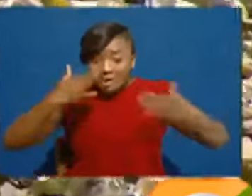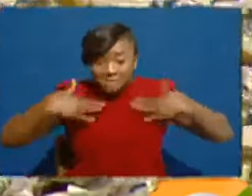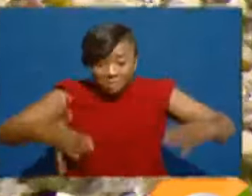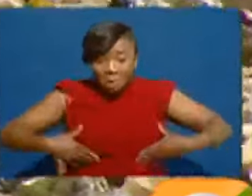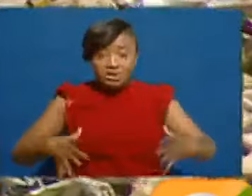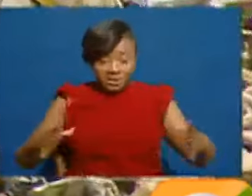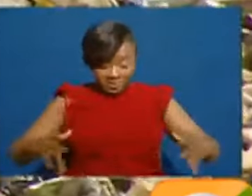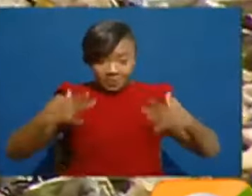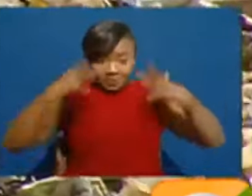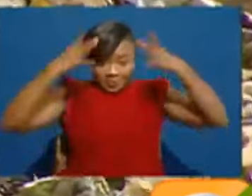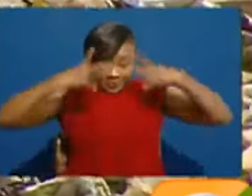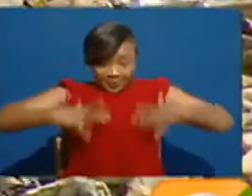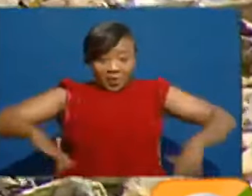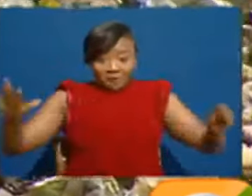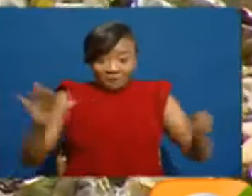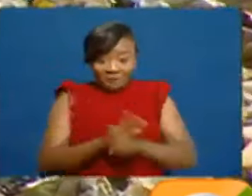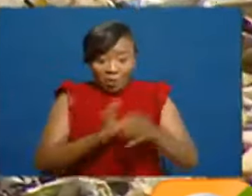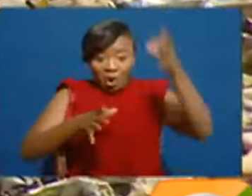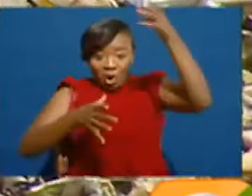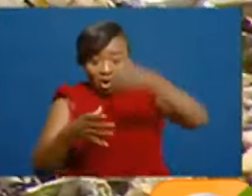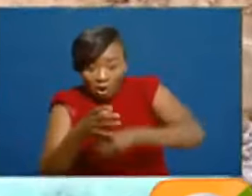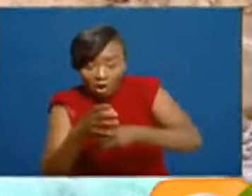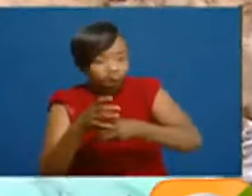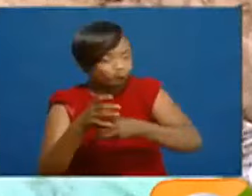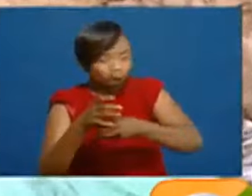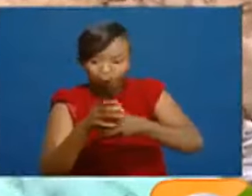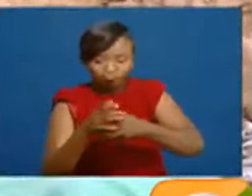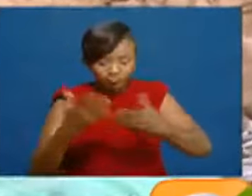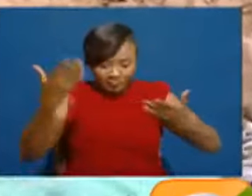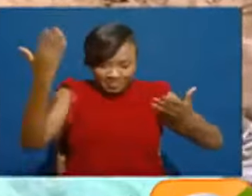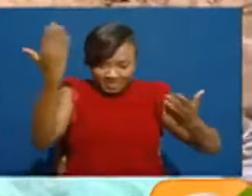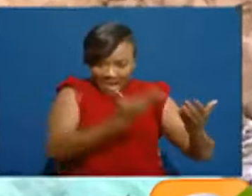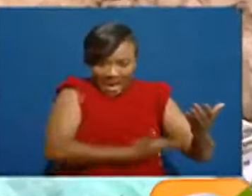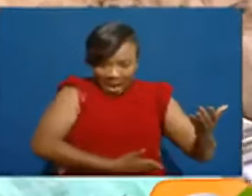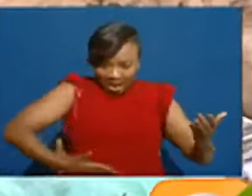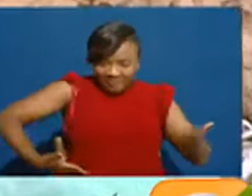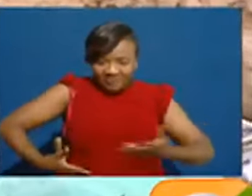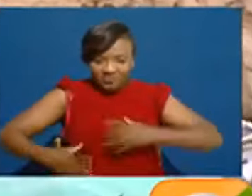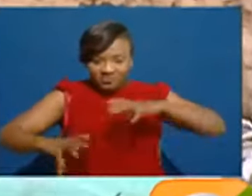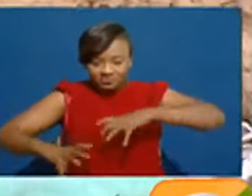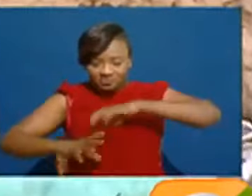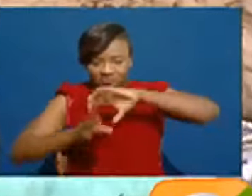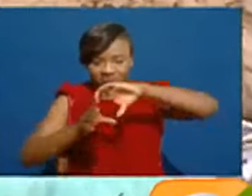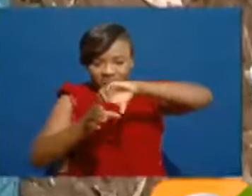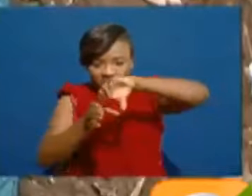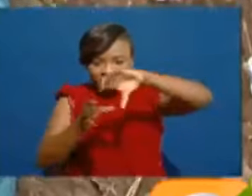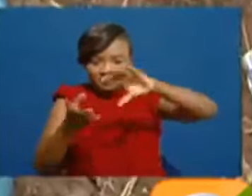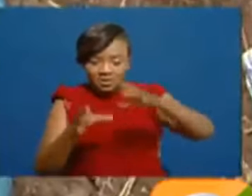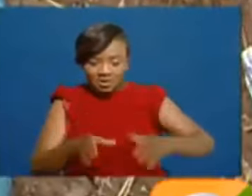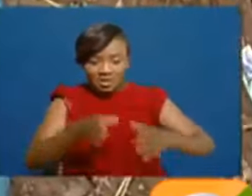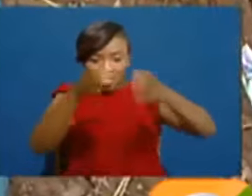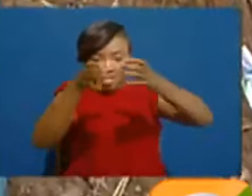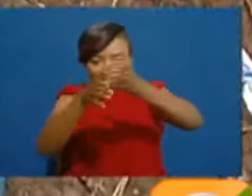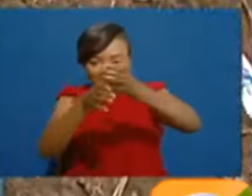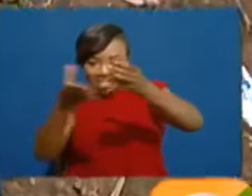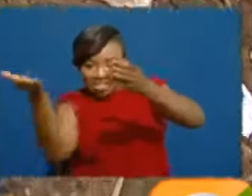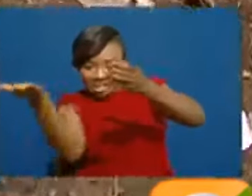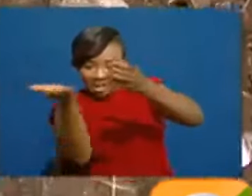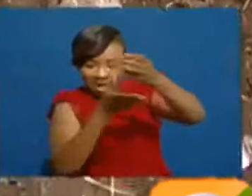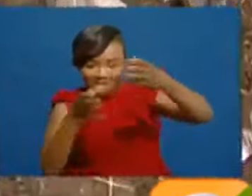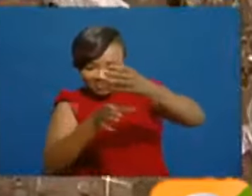To his shock, he discovered other sacks that had body parts. In 6 hours, he had retrieved 8 sacks containing body